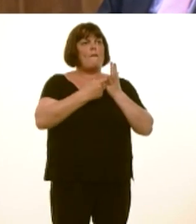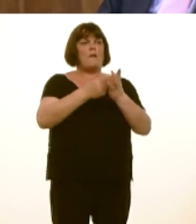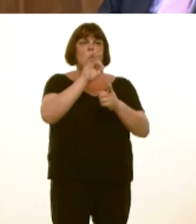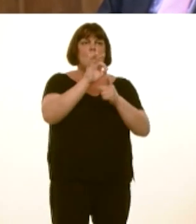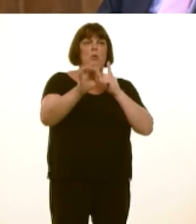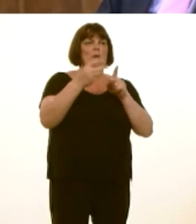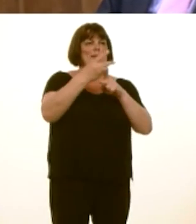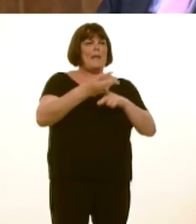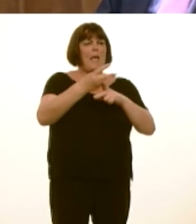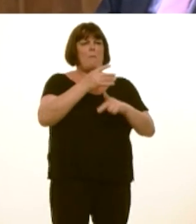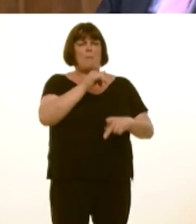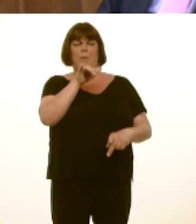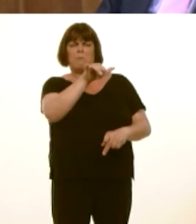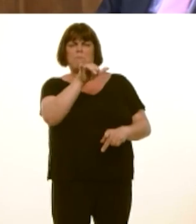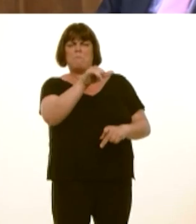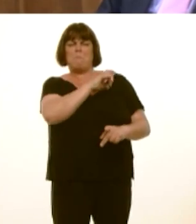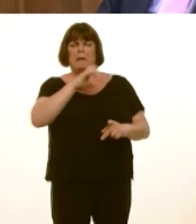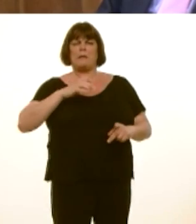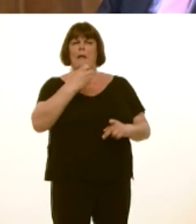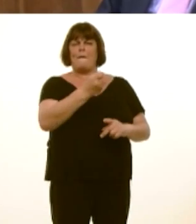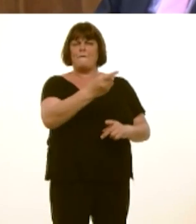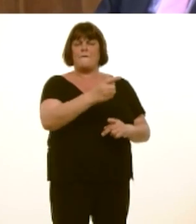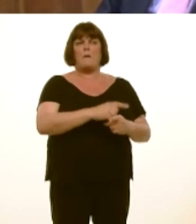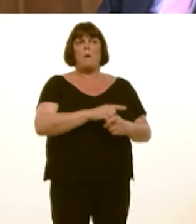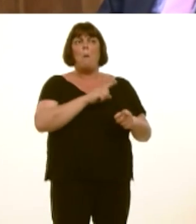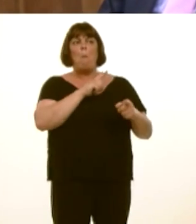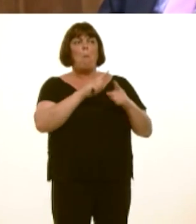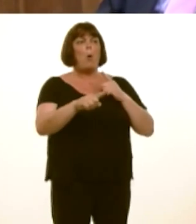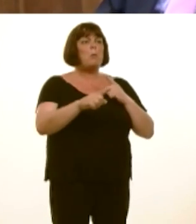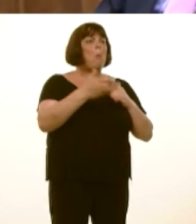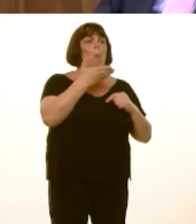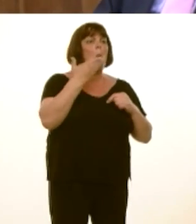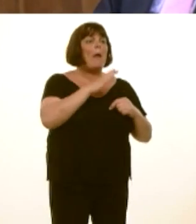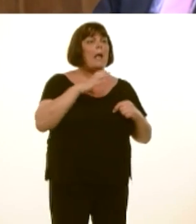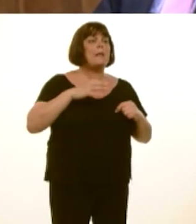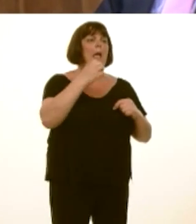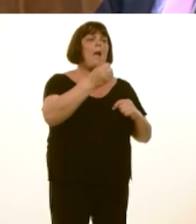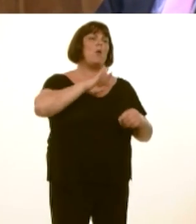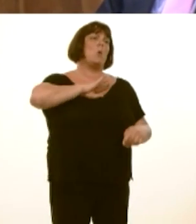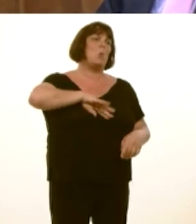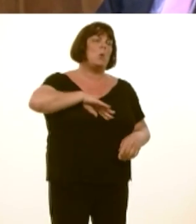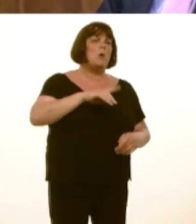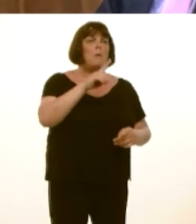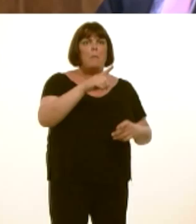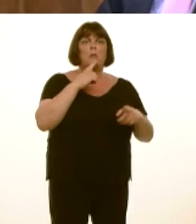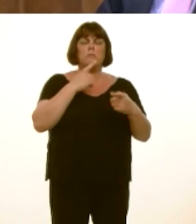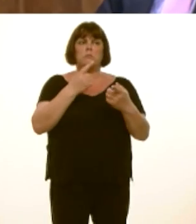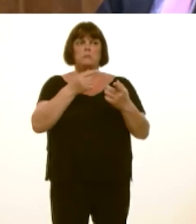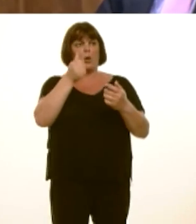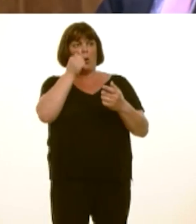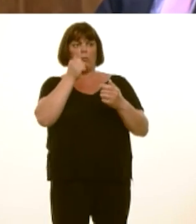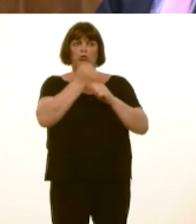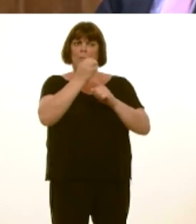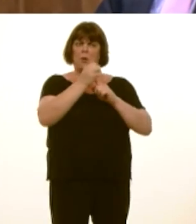care who are suspected of having cancer happily don't turn out to have cancer, but it's absolutely right to say that our GPs have done an excellent